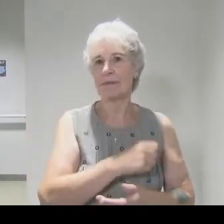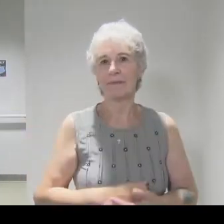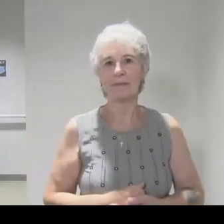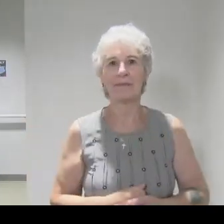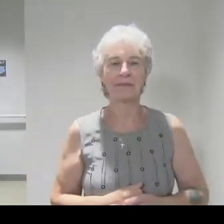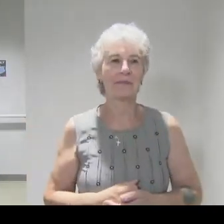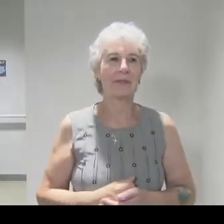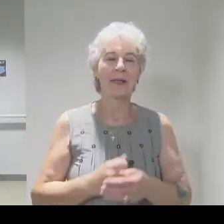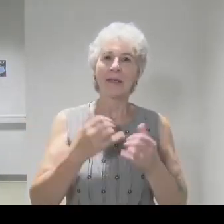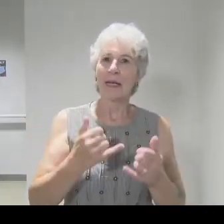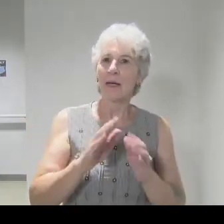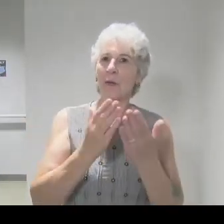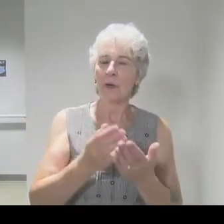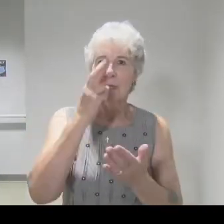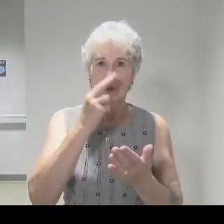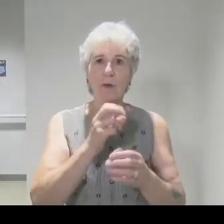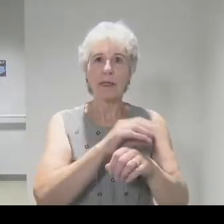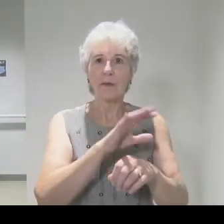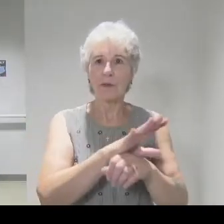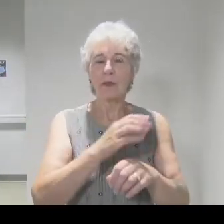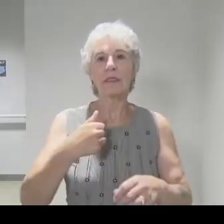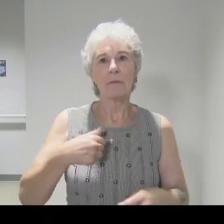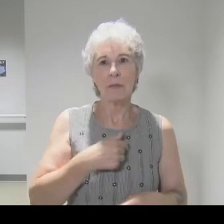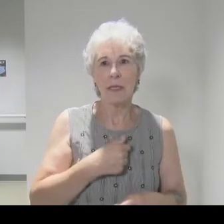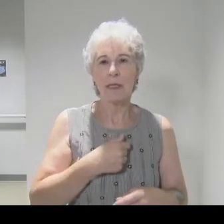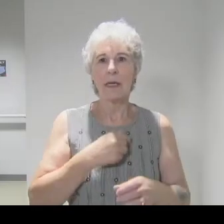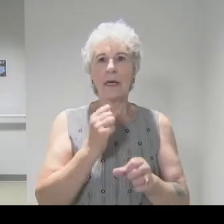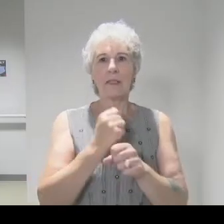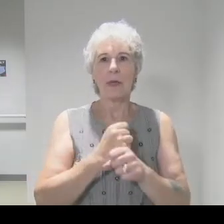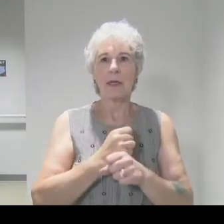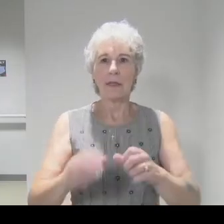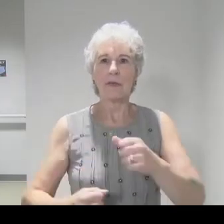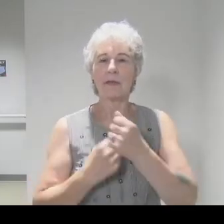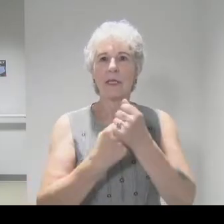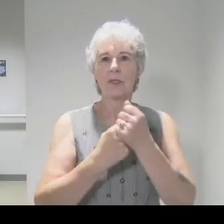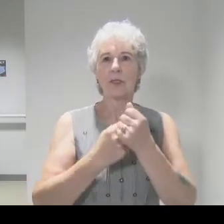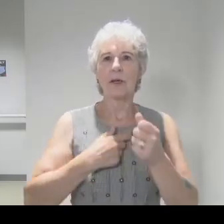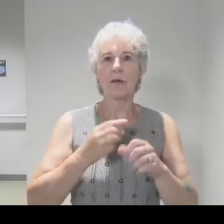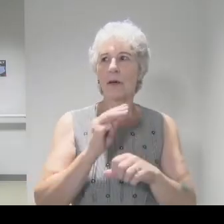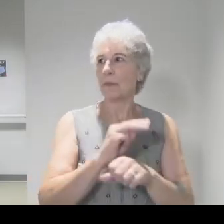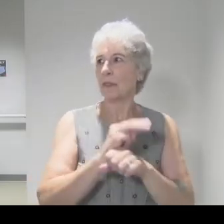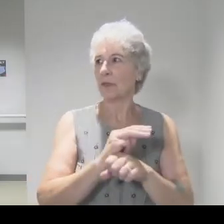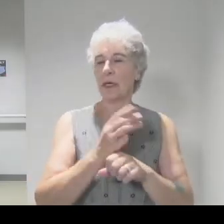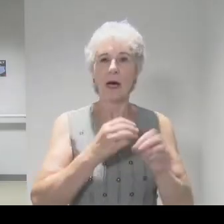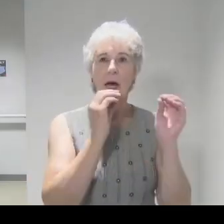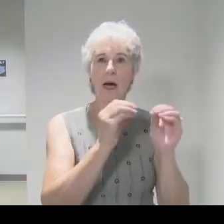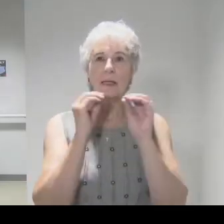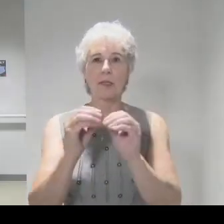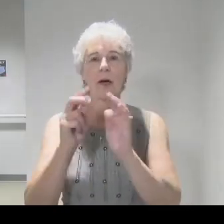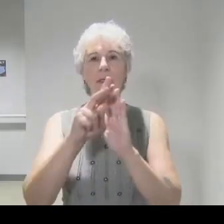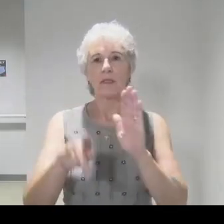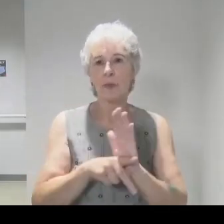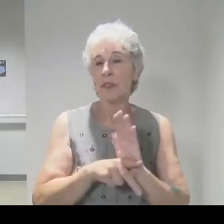Now, because the book of Romans has influenced me so much, it has formed the foundation of our ministry, in essence, and I've taught its